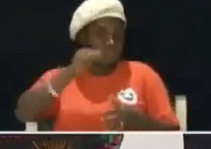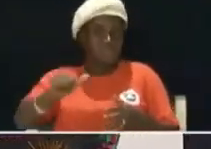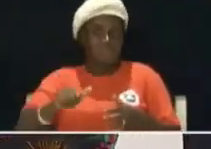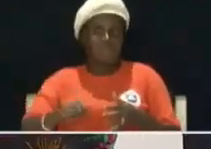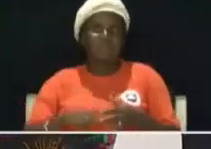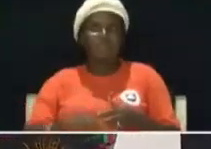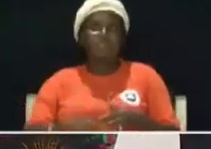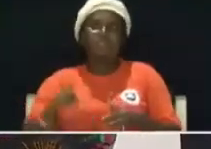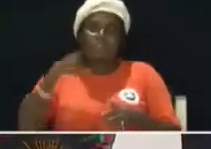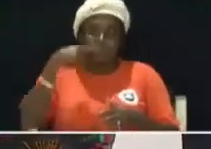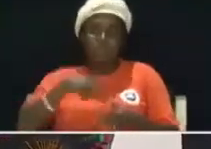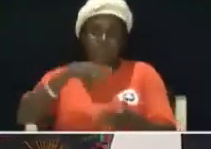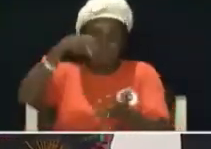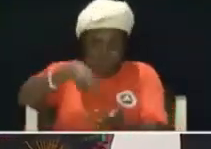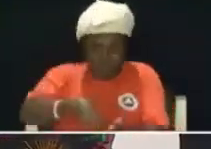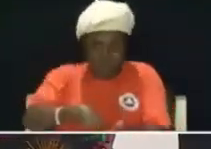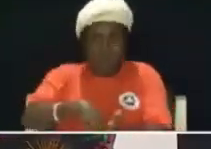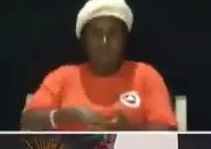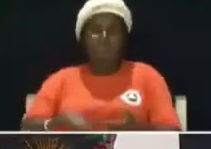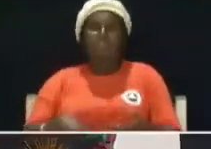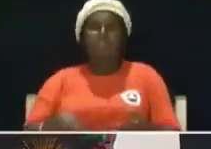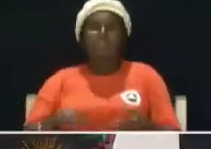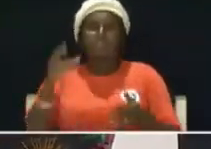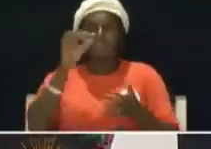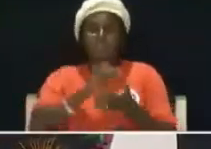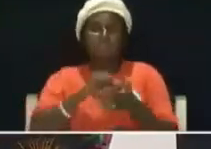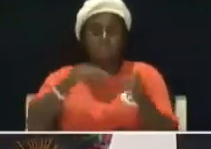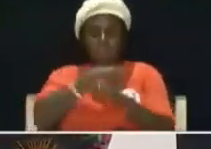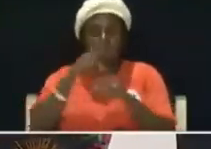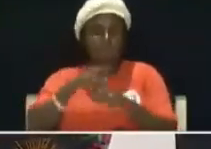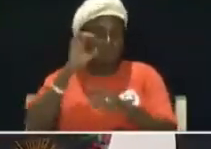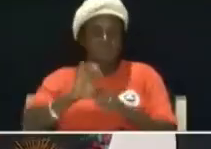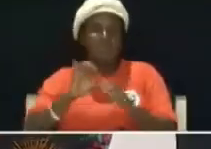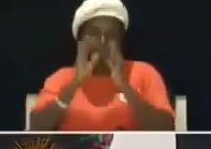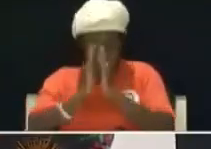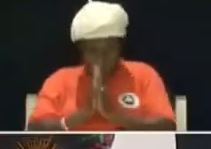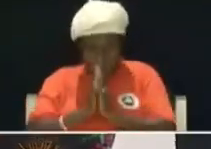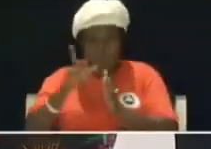He now said I should kneel down. And when he's praying that I should say hallelujah, I was